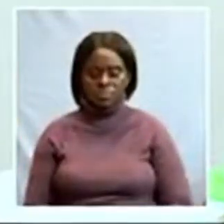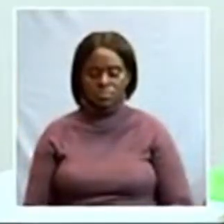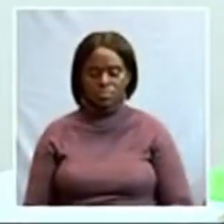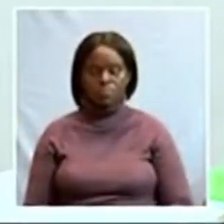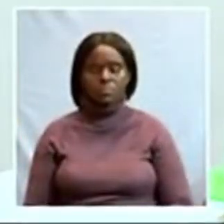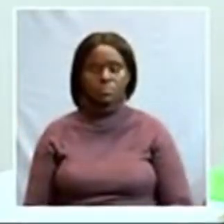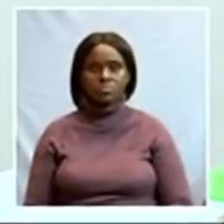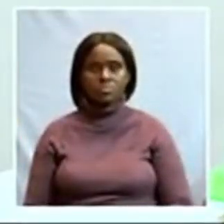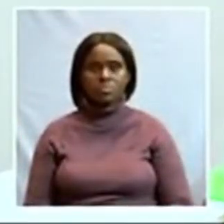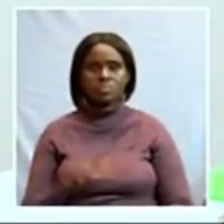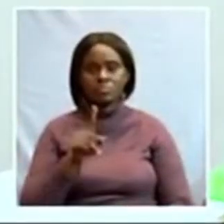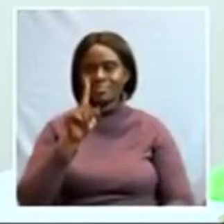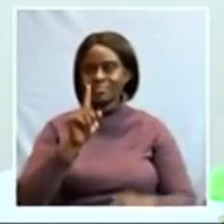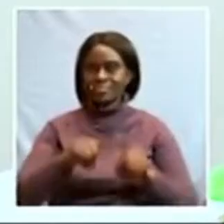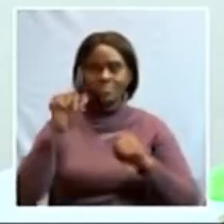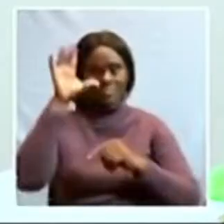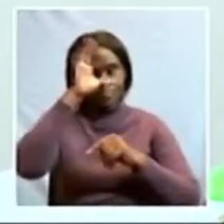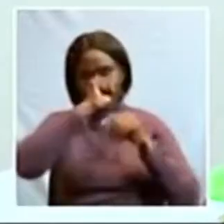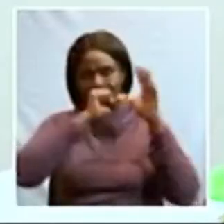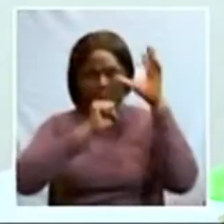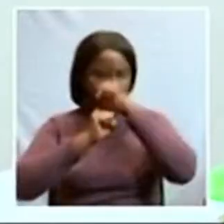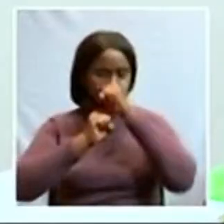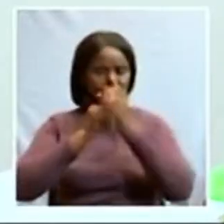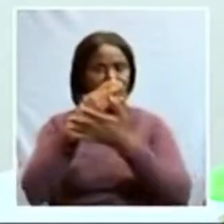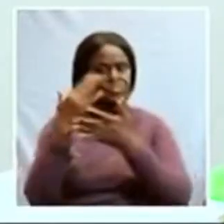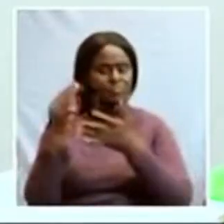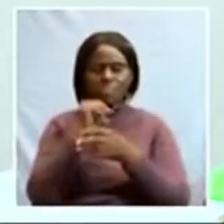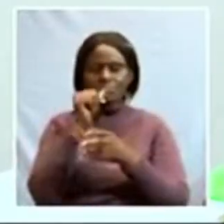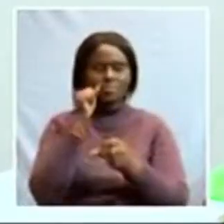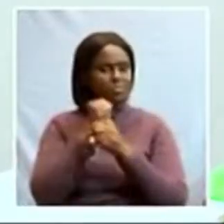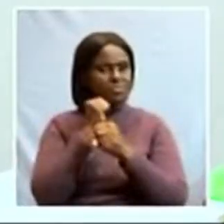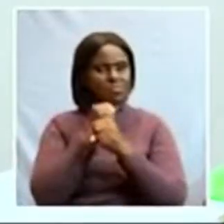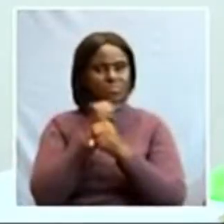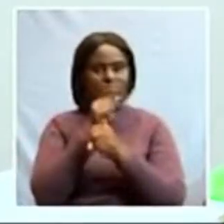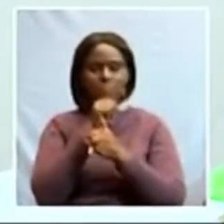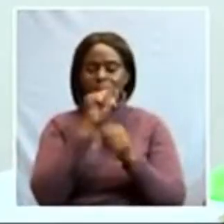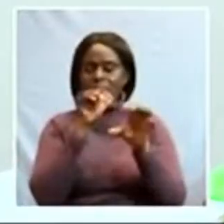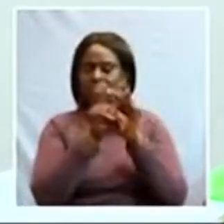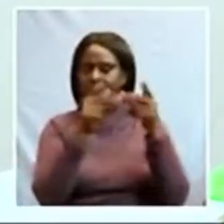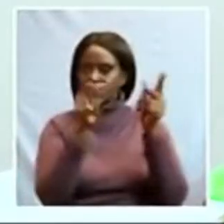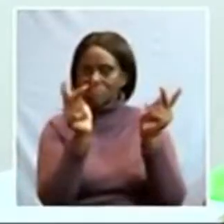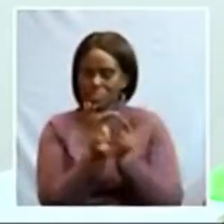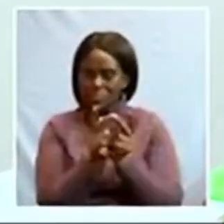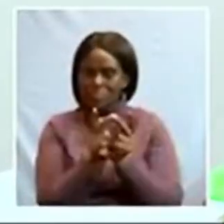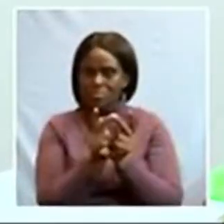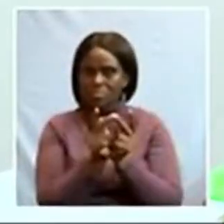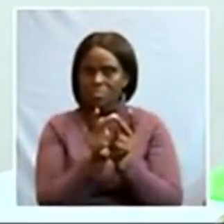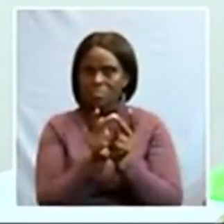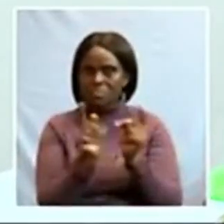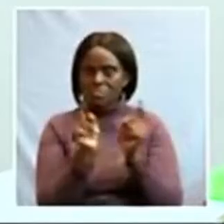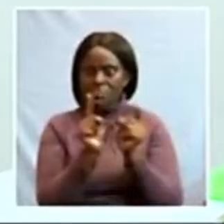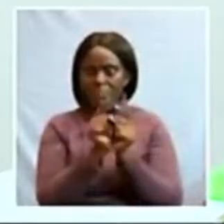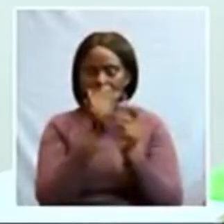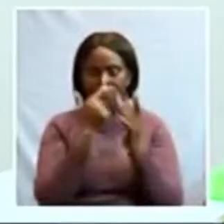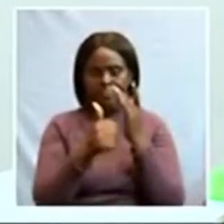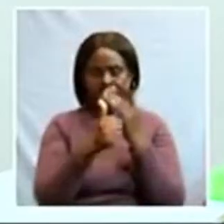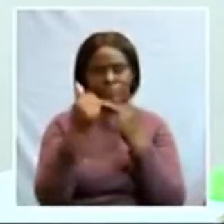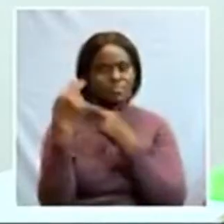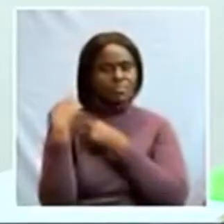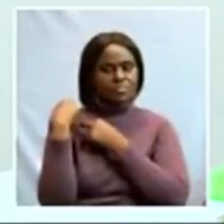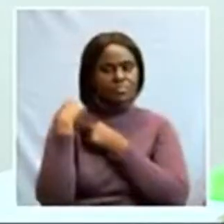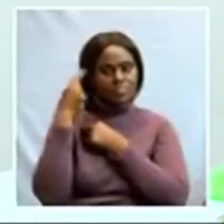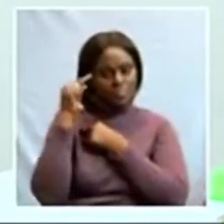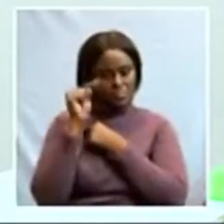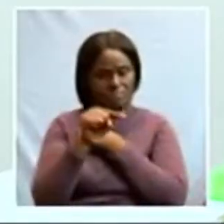to assume that something was not done. You are in that position and you are supposed to be responsible for